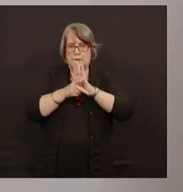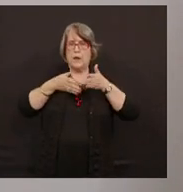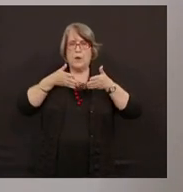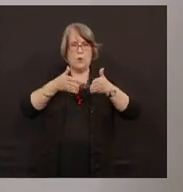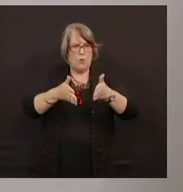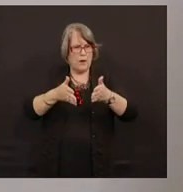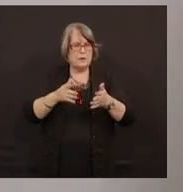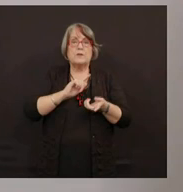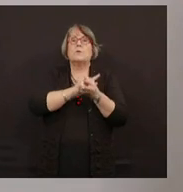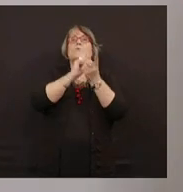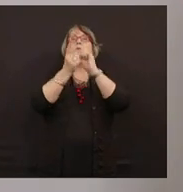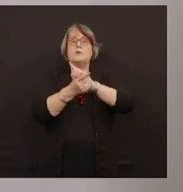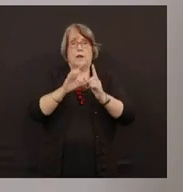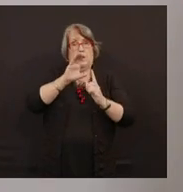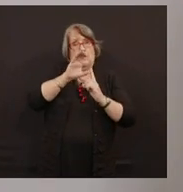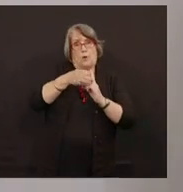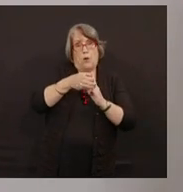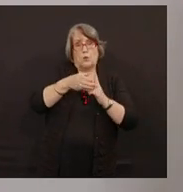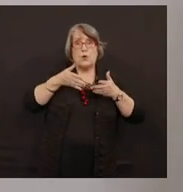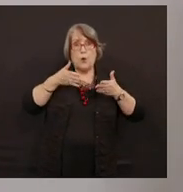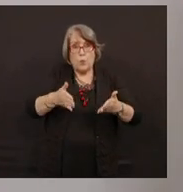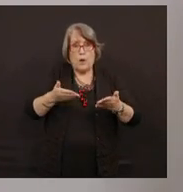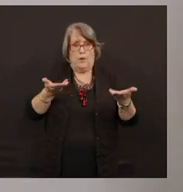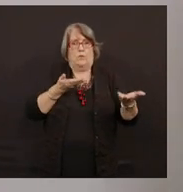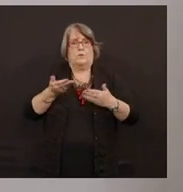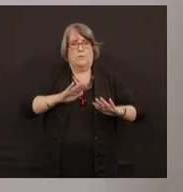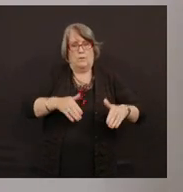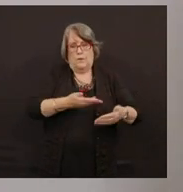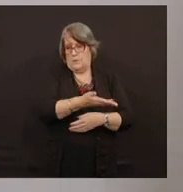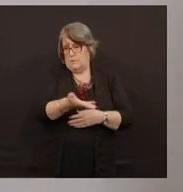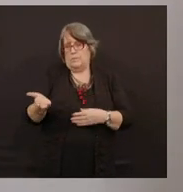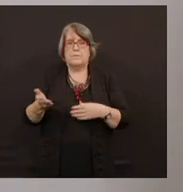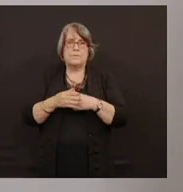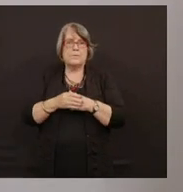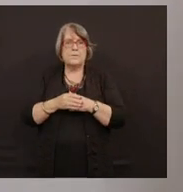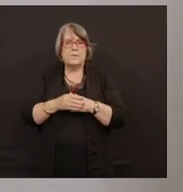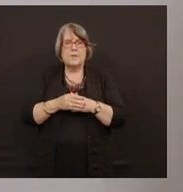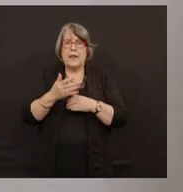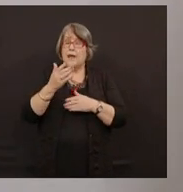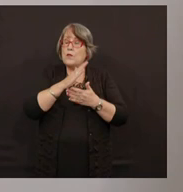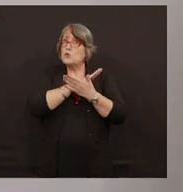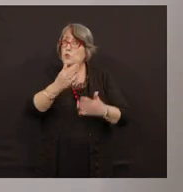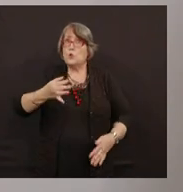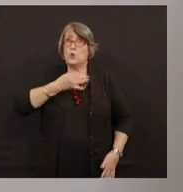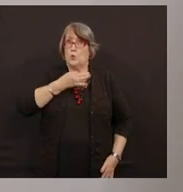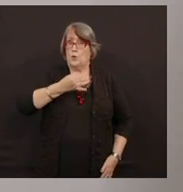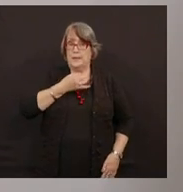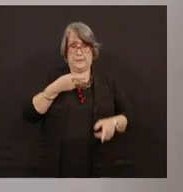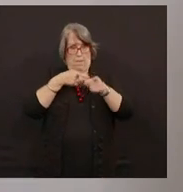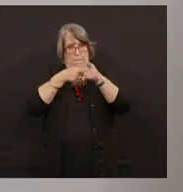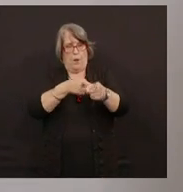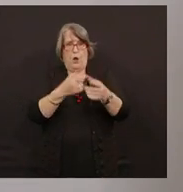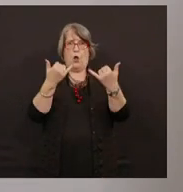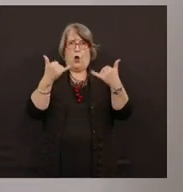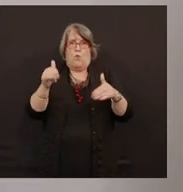that alters the culture and practice of services that are provided to them. And there are very real risks that compliance and risk